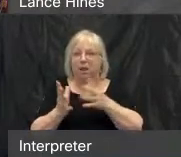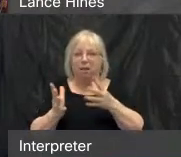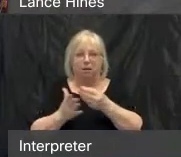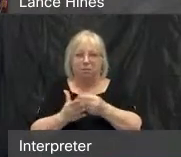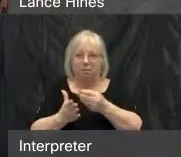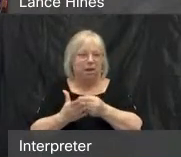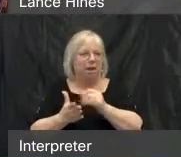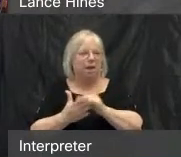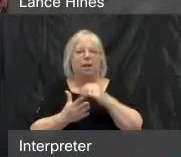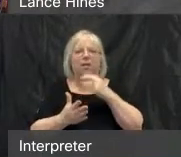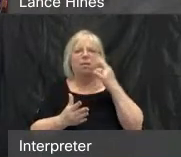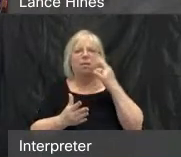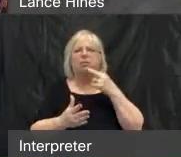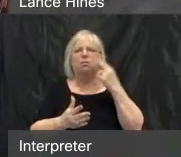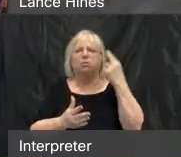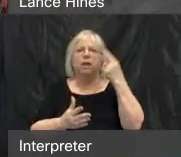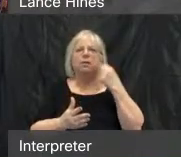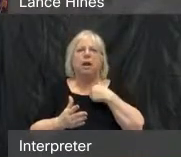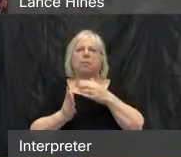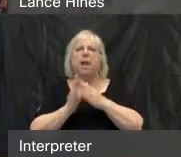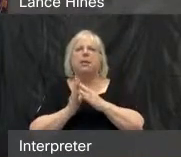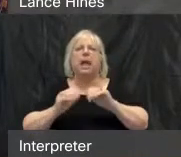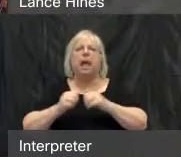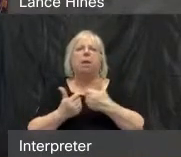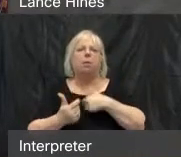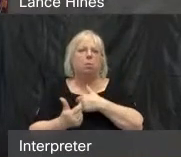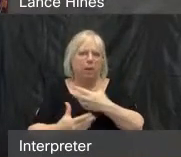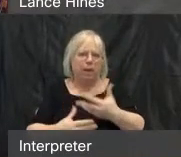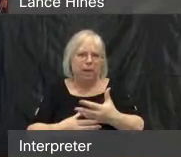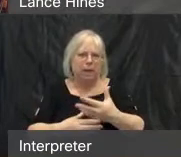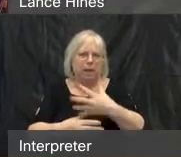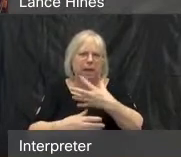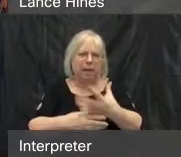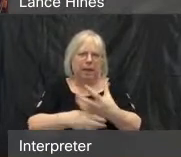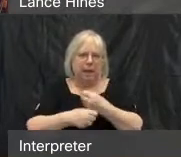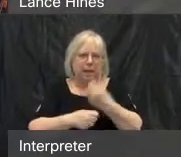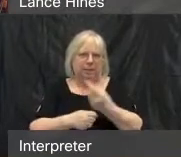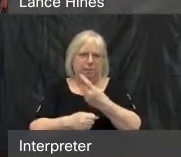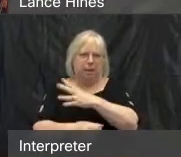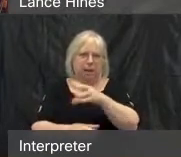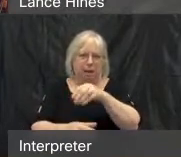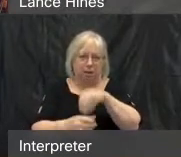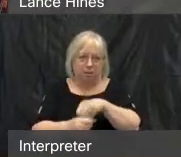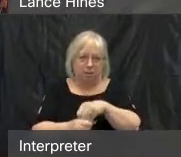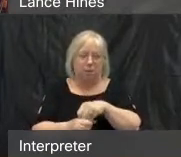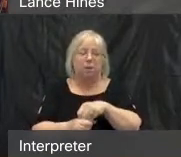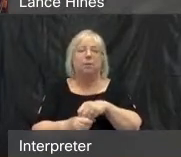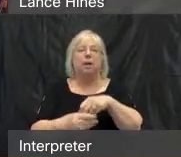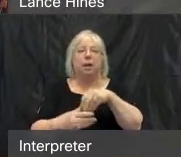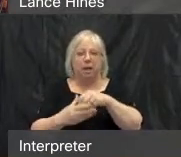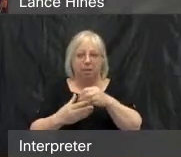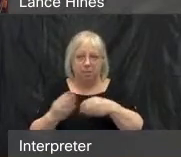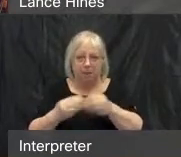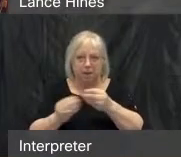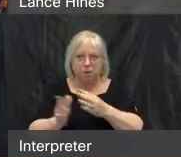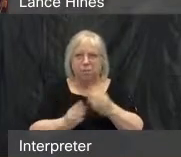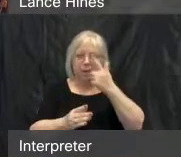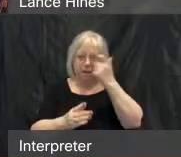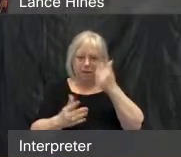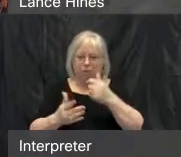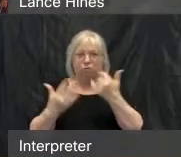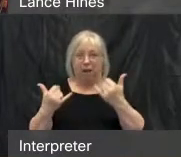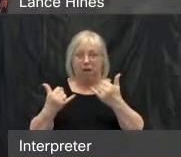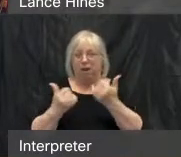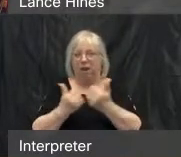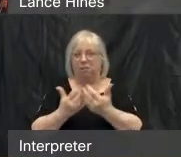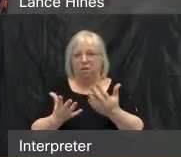I'm asking the question, how do we get something included in the budget? Because everything is what the mayor and the city manager